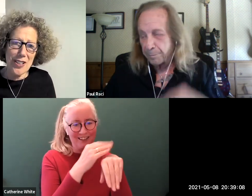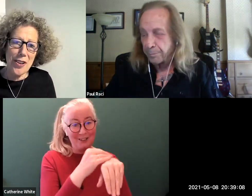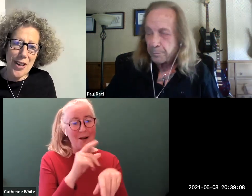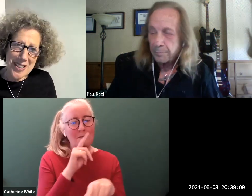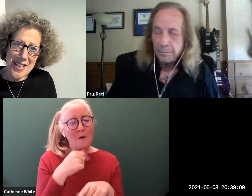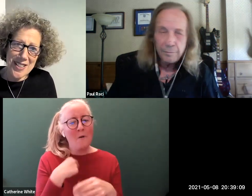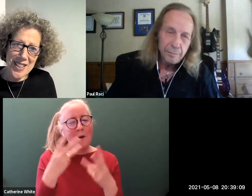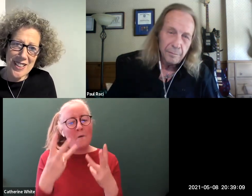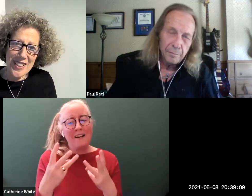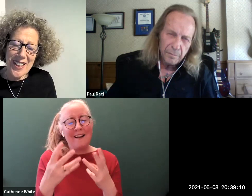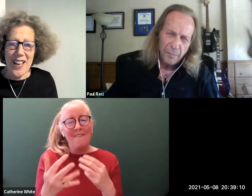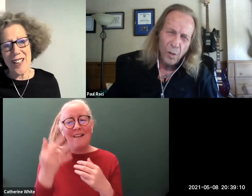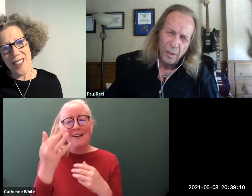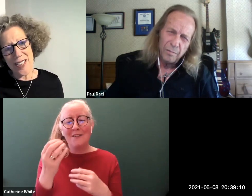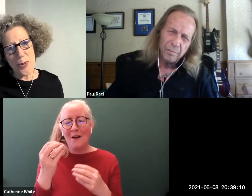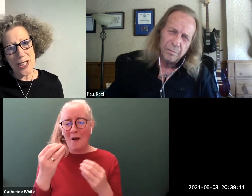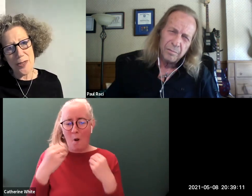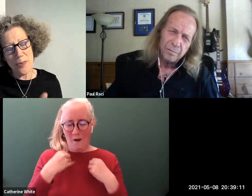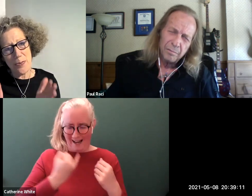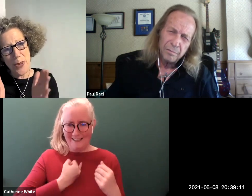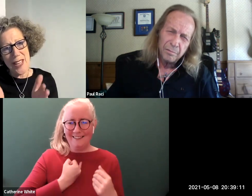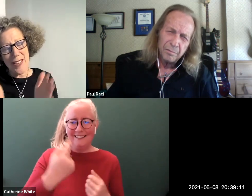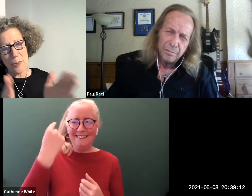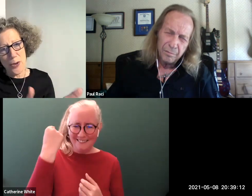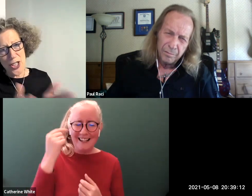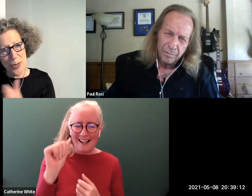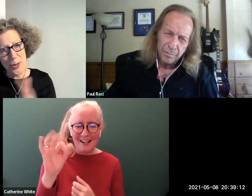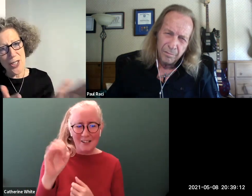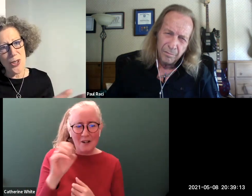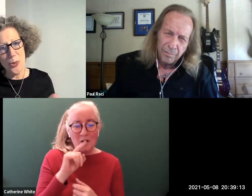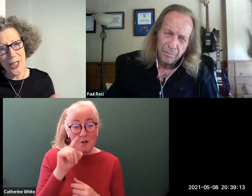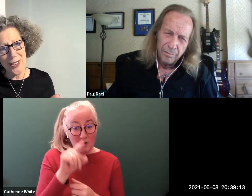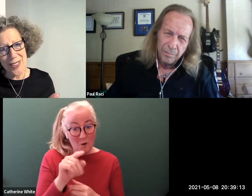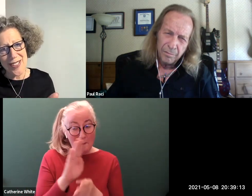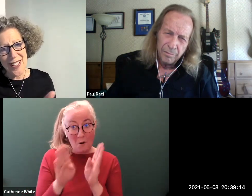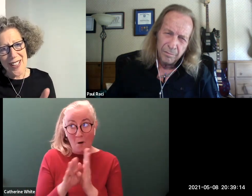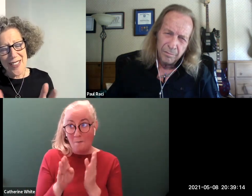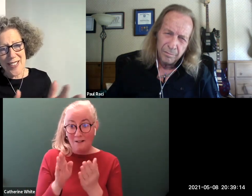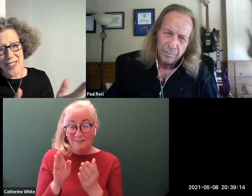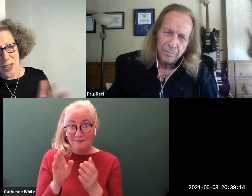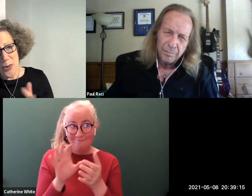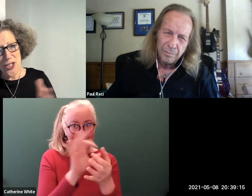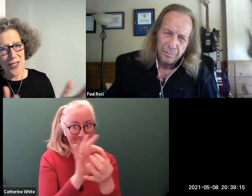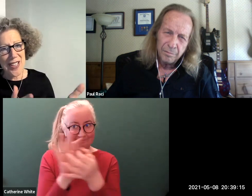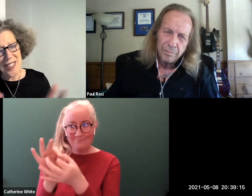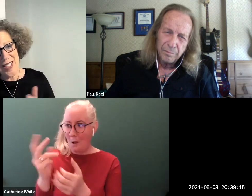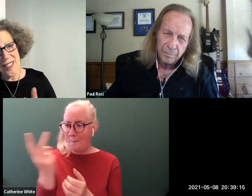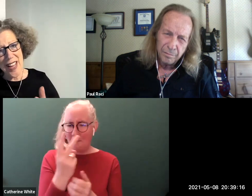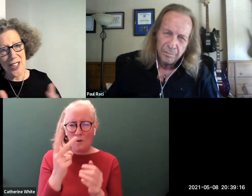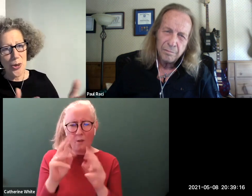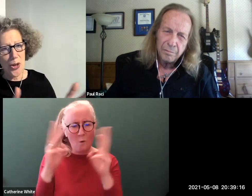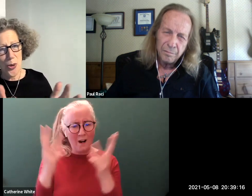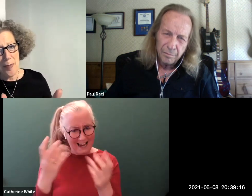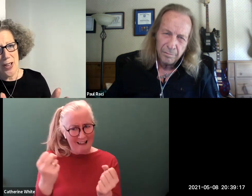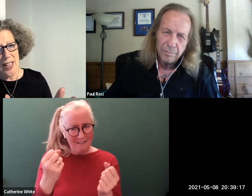to find our own identity, Oh, and I yeah. think as well, being that bridge between two worlds. There's a question of identity